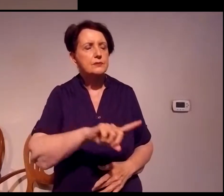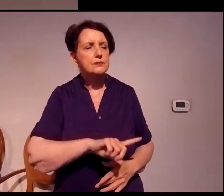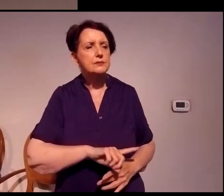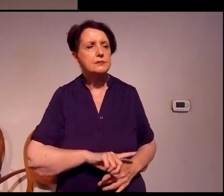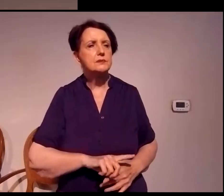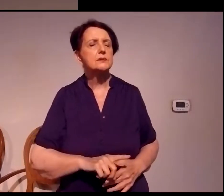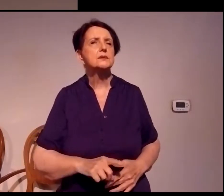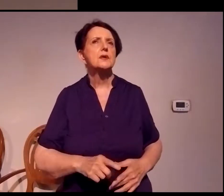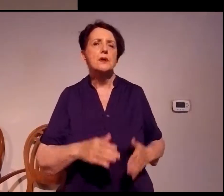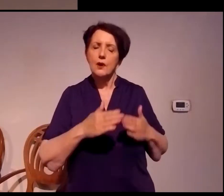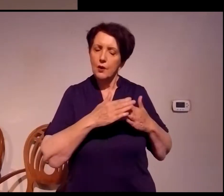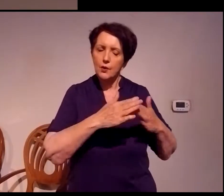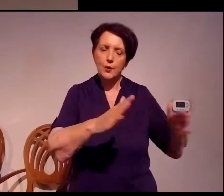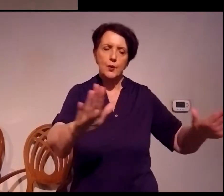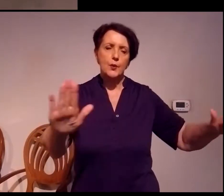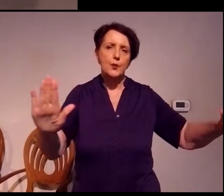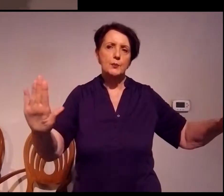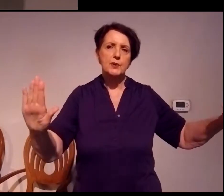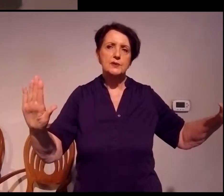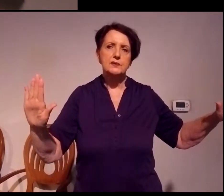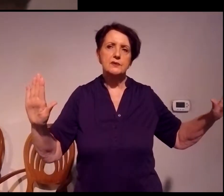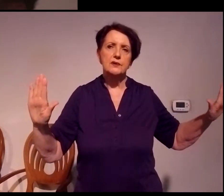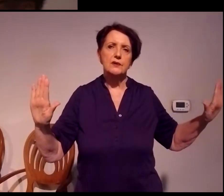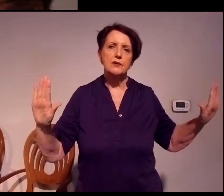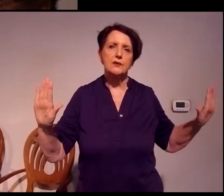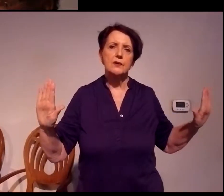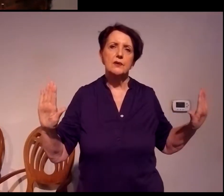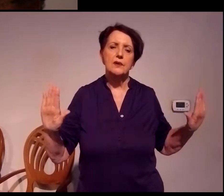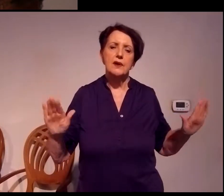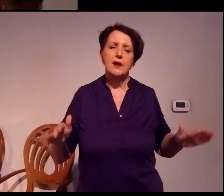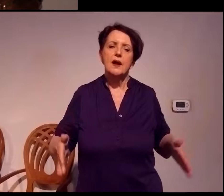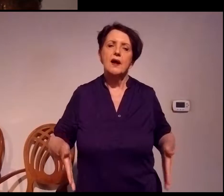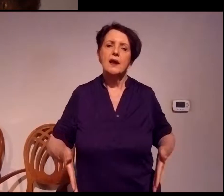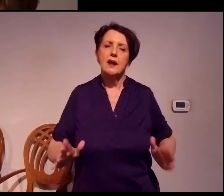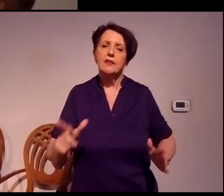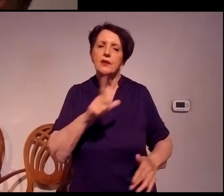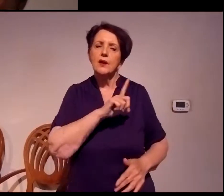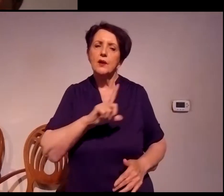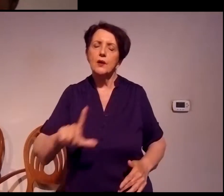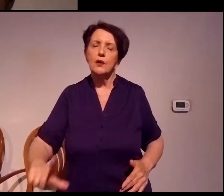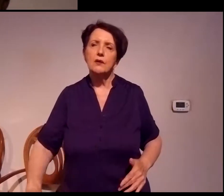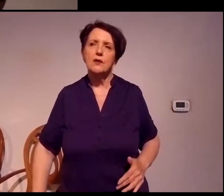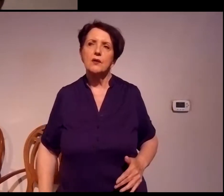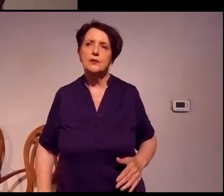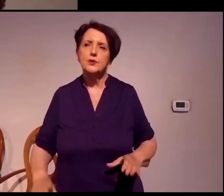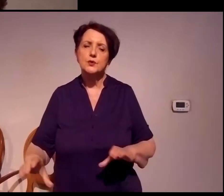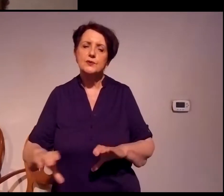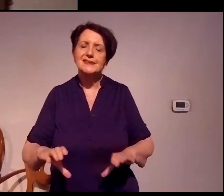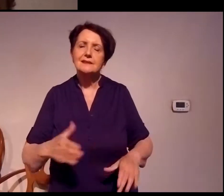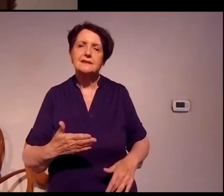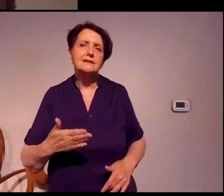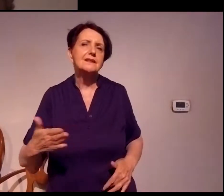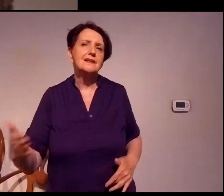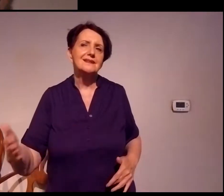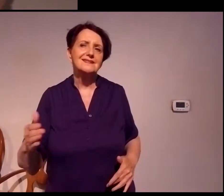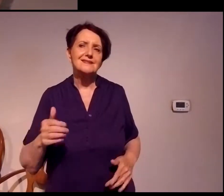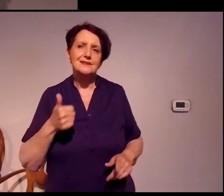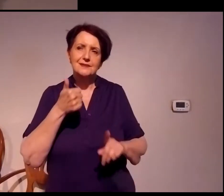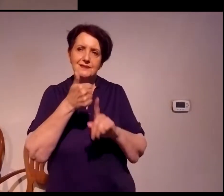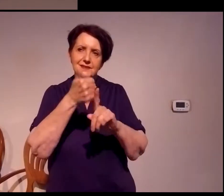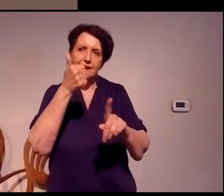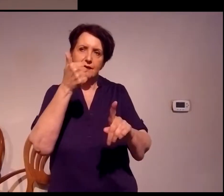Open your heart. Let the Lord have its own way.